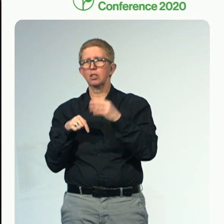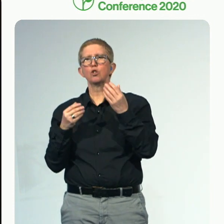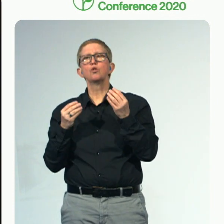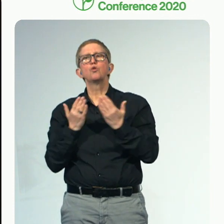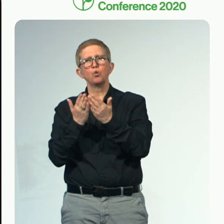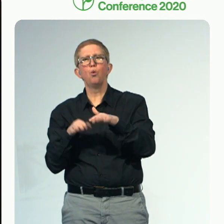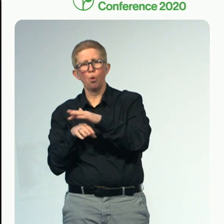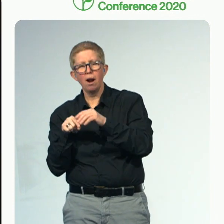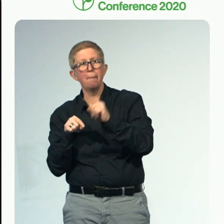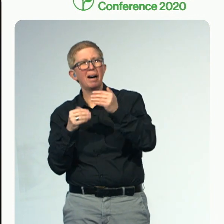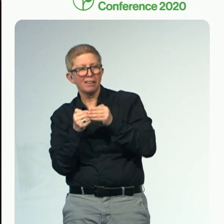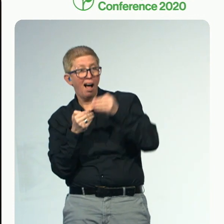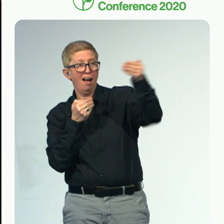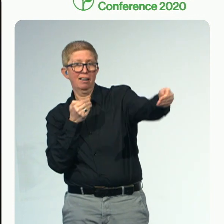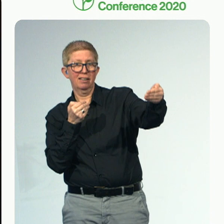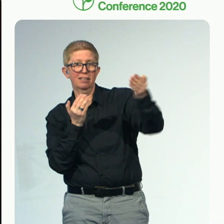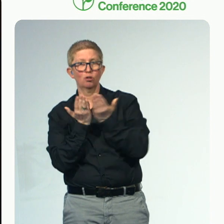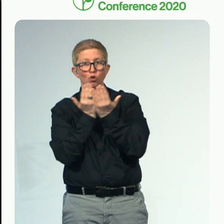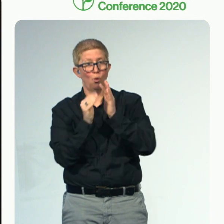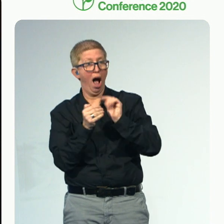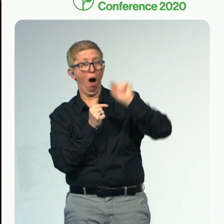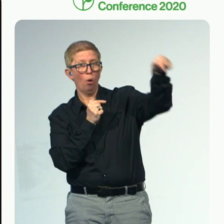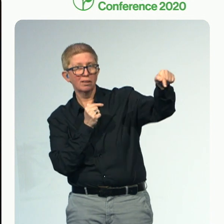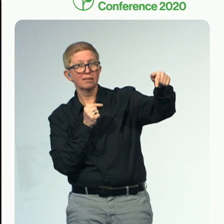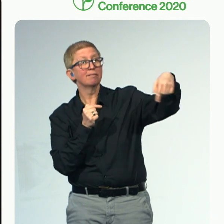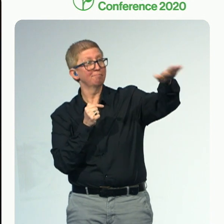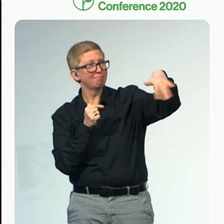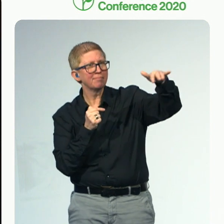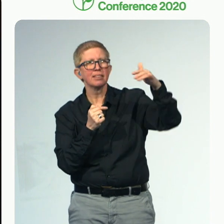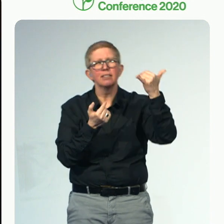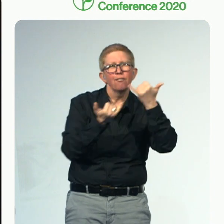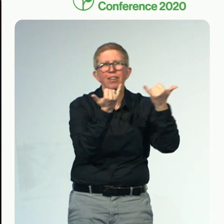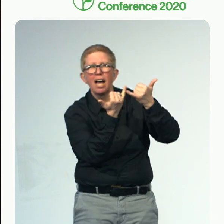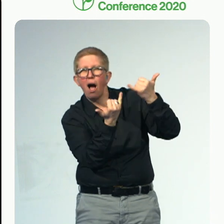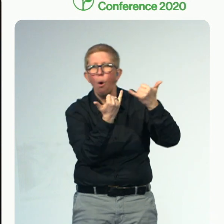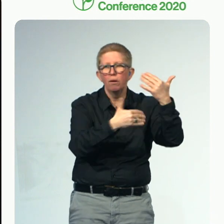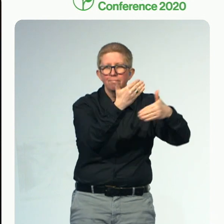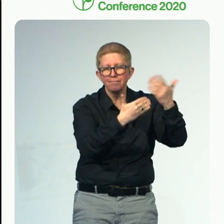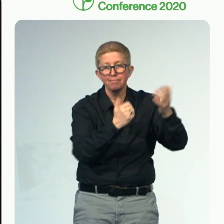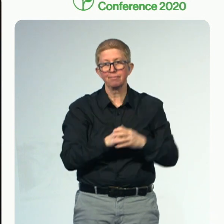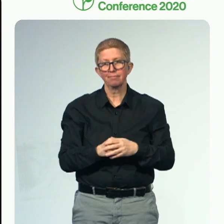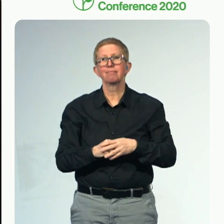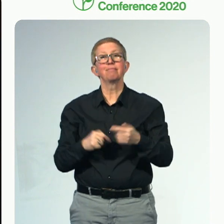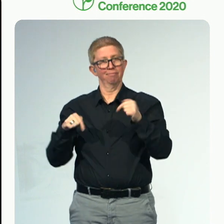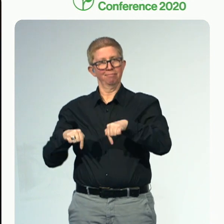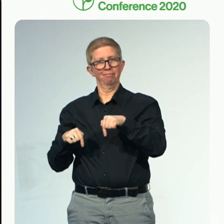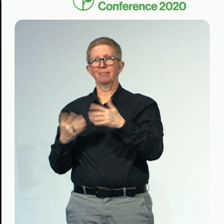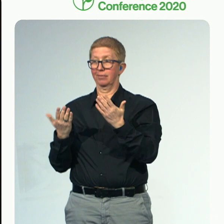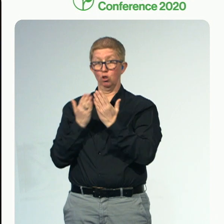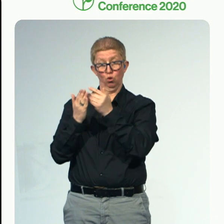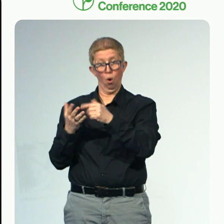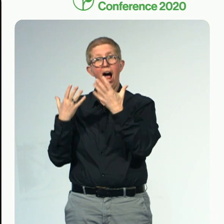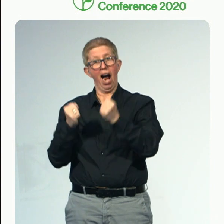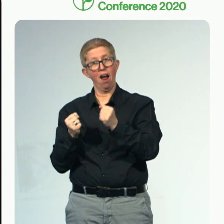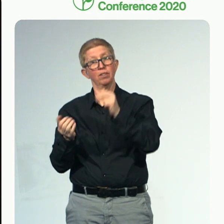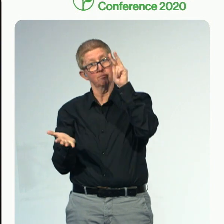these languages. But at least in Austria, sign language is an acknowledged language. So why not train it in school from